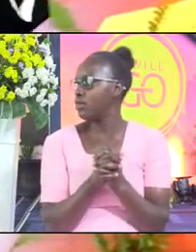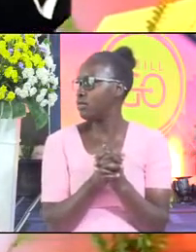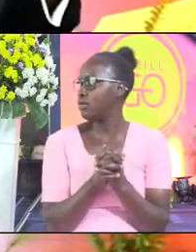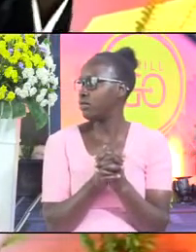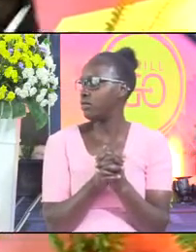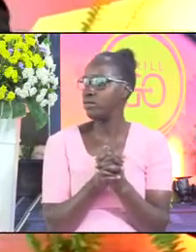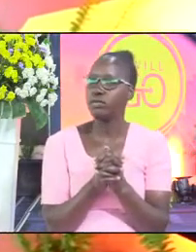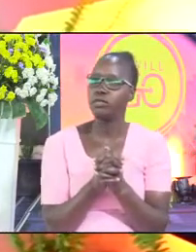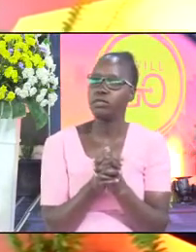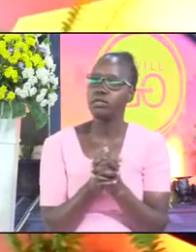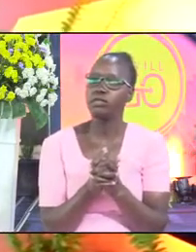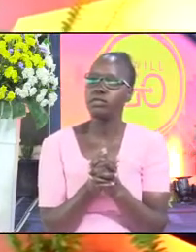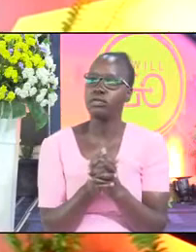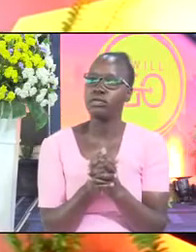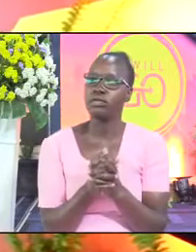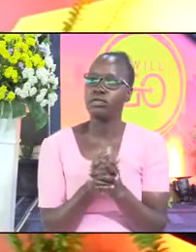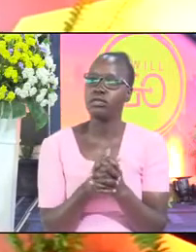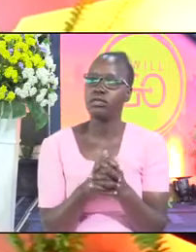Meet with tribulation. Come.